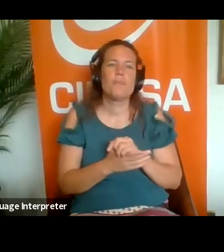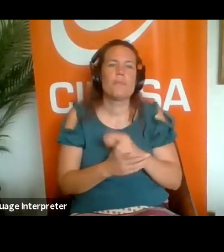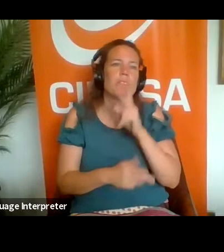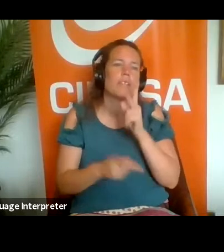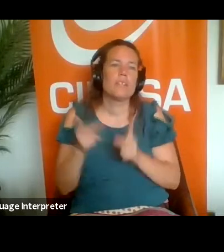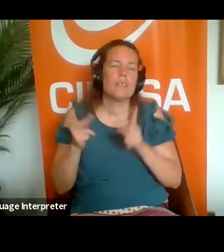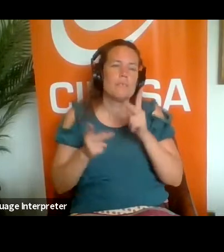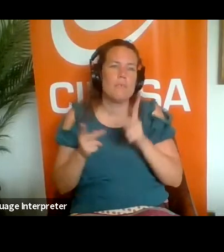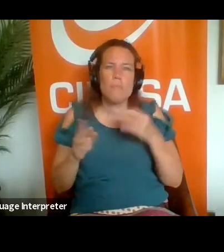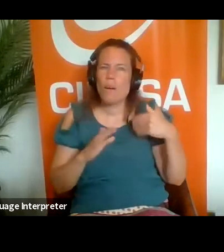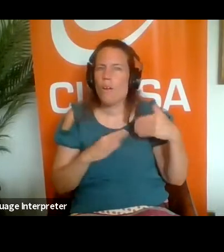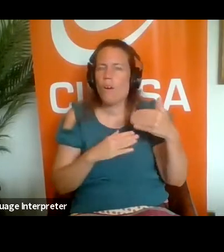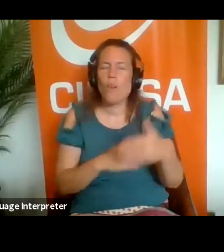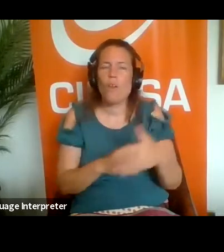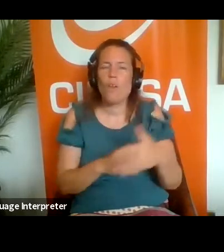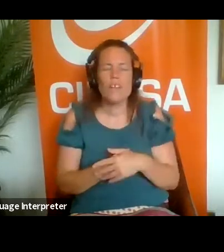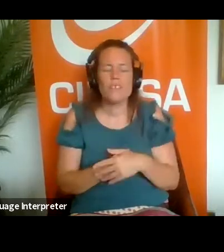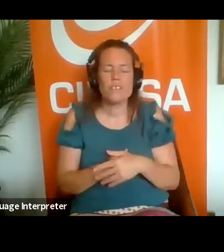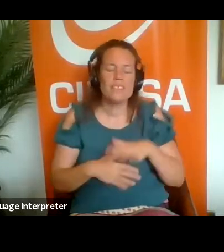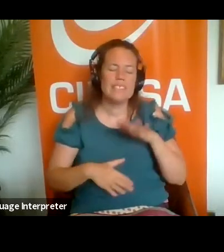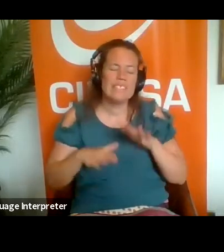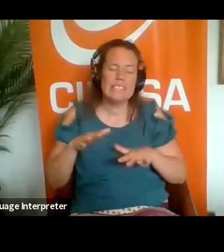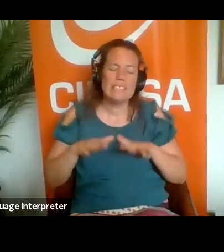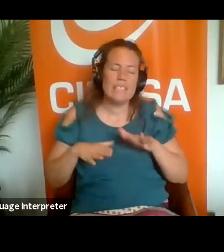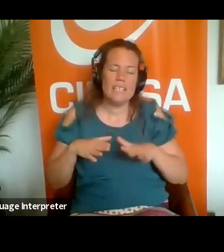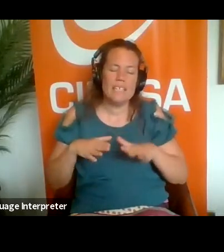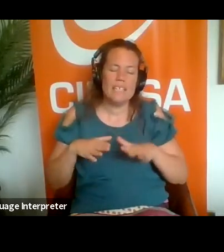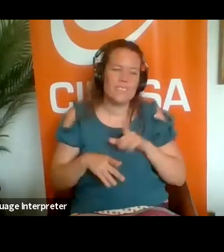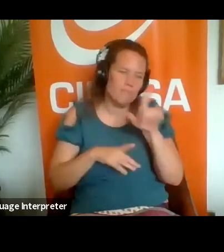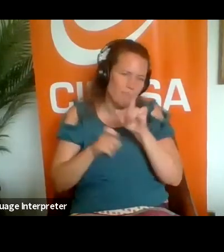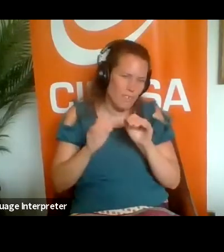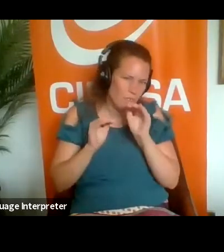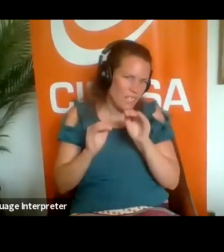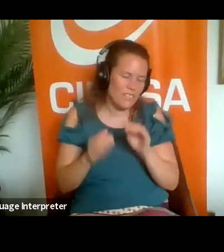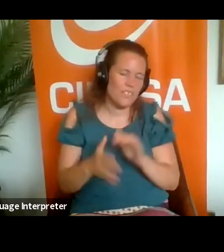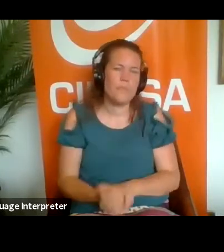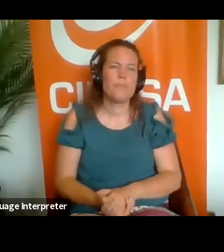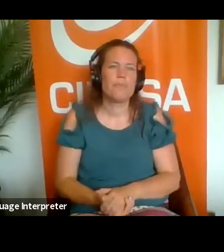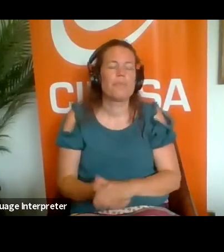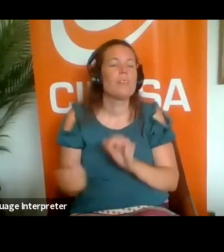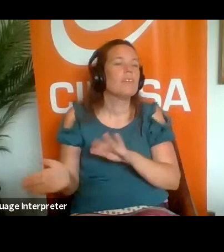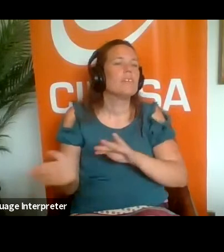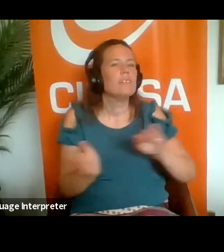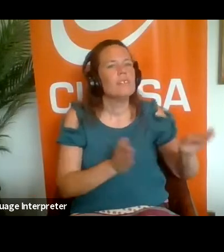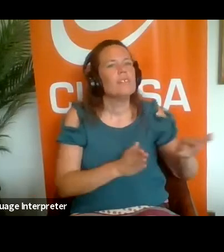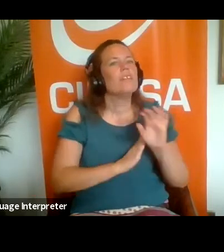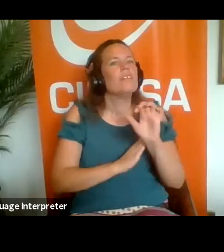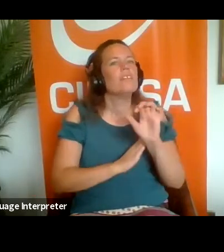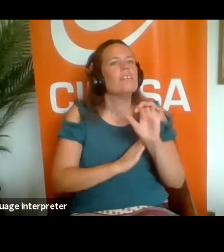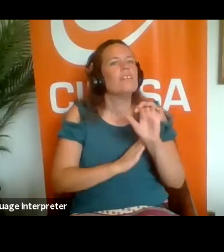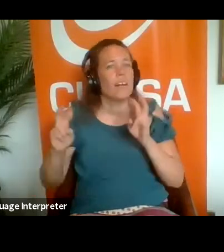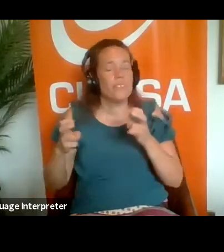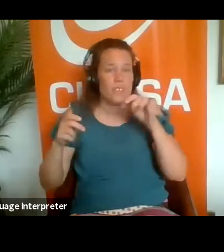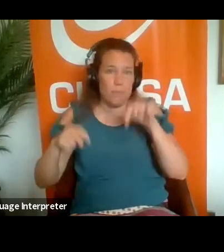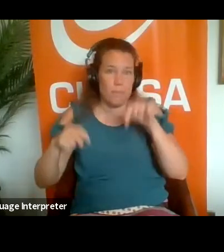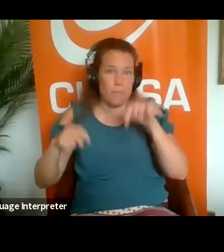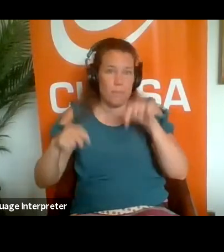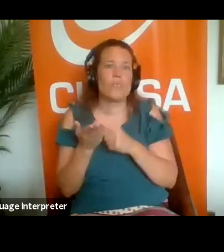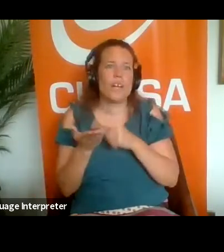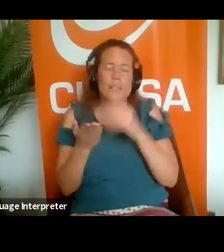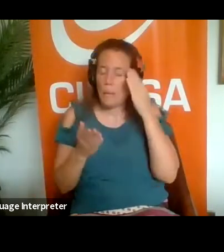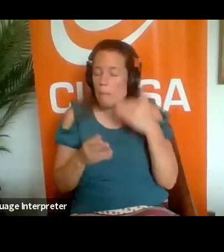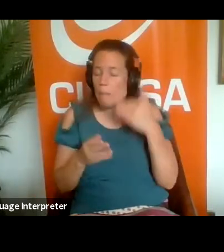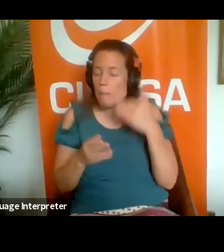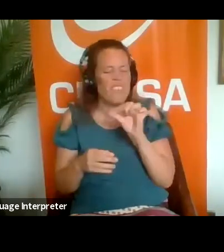people will always be hesitant to question them. The other term that they use in Uganda, I don't know about the other countries